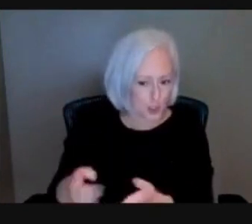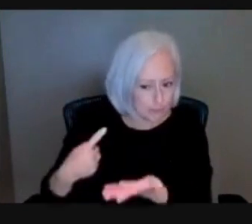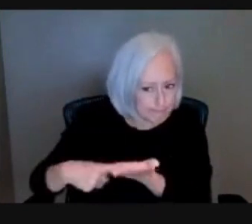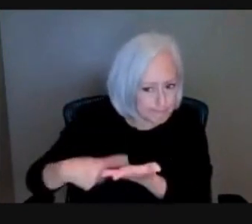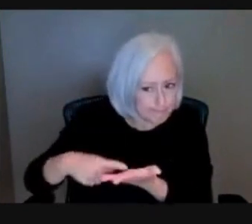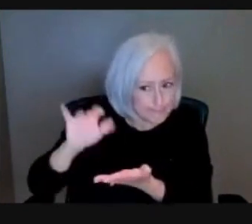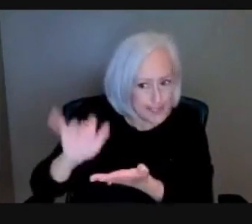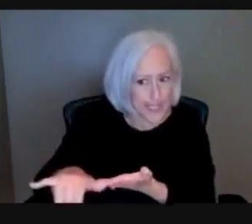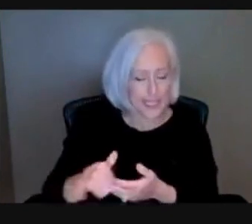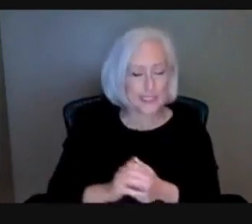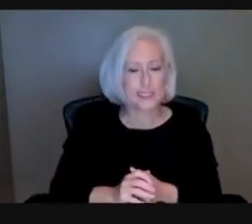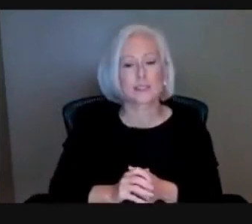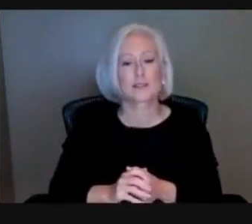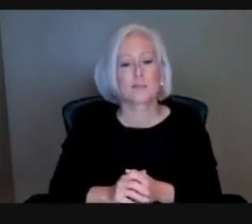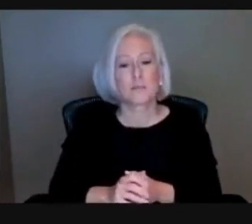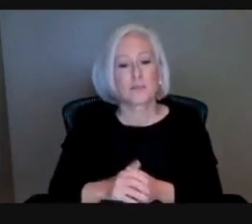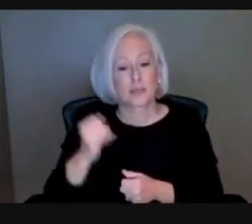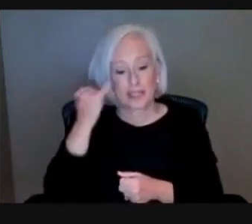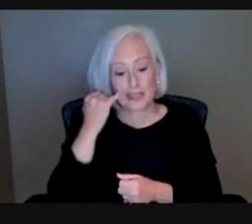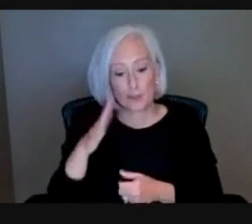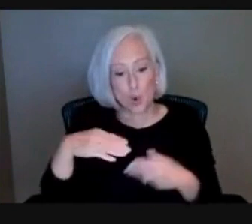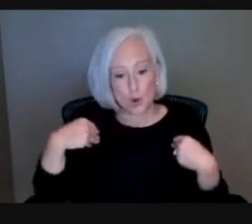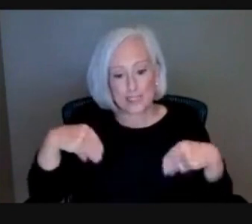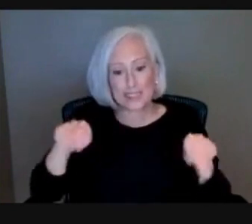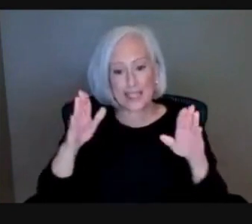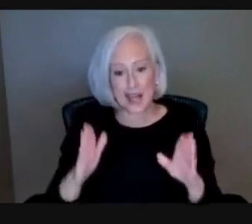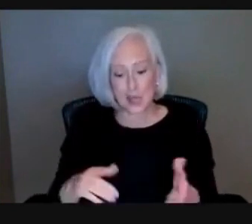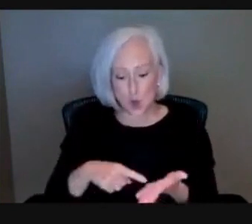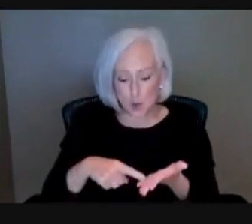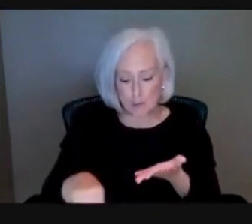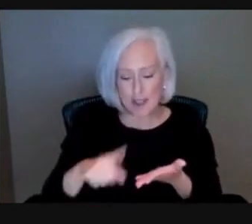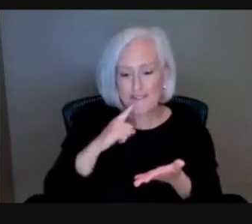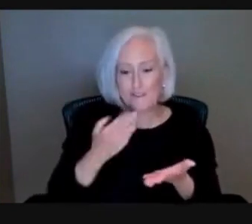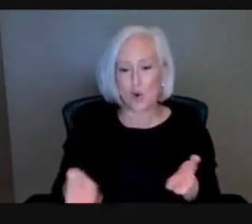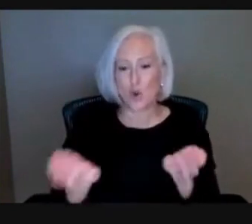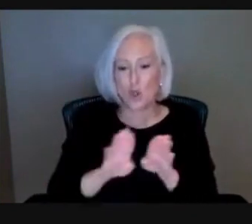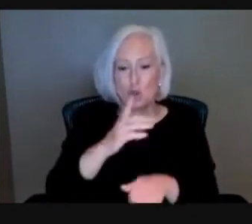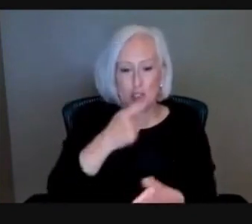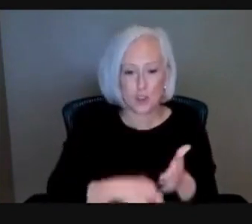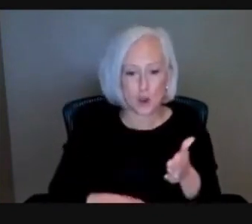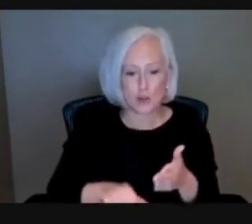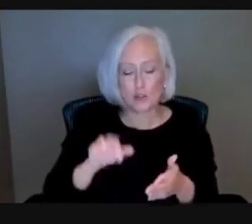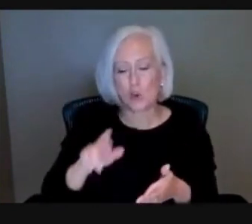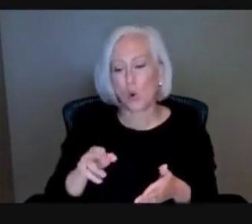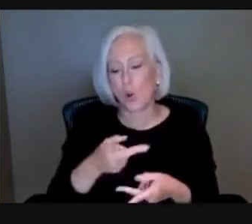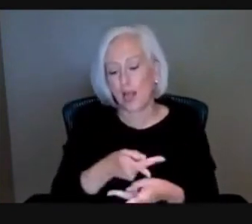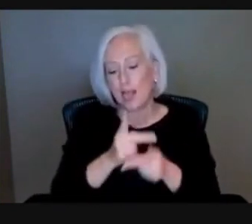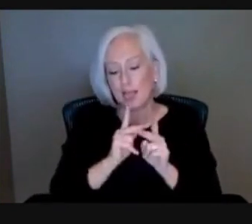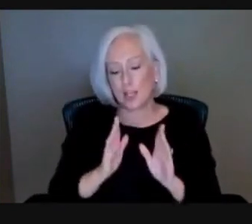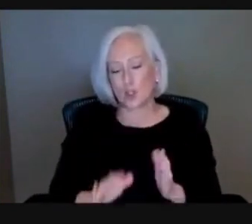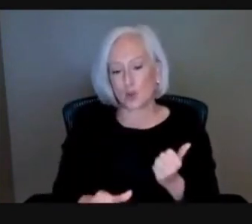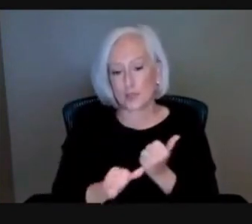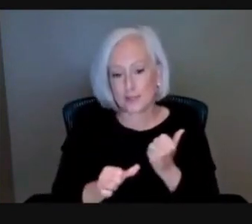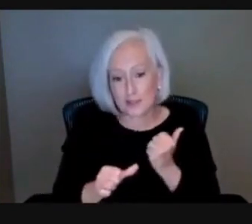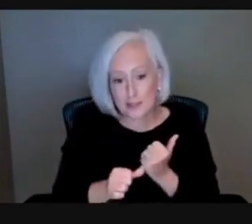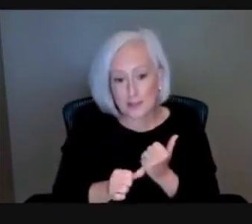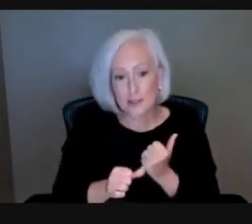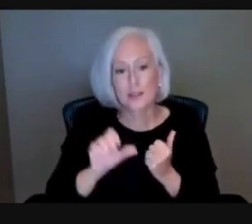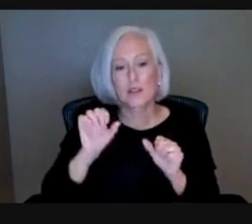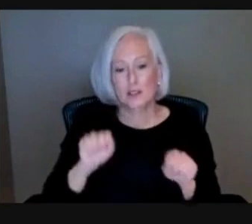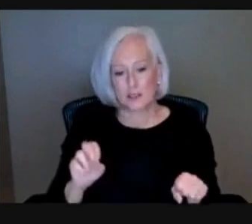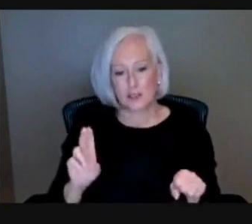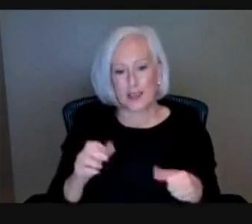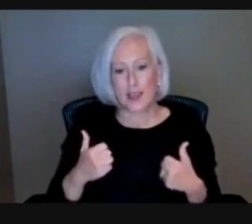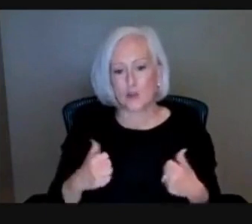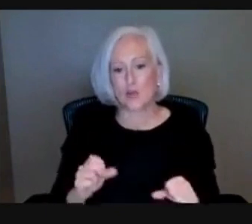Because if your seller is paying for any of your closing costs, or if you have any lender paid assistance, you can always try to use that money